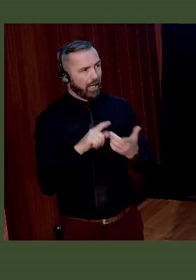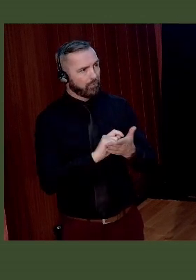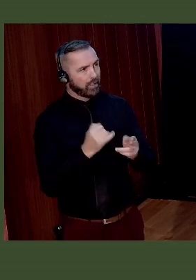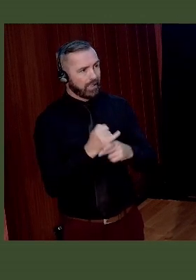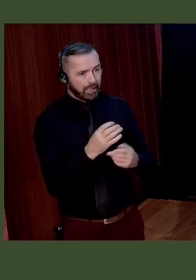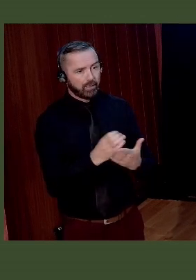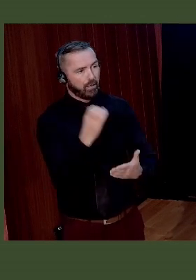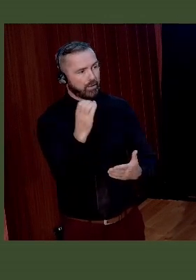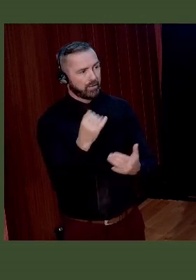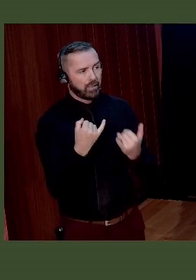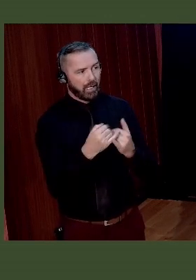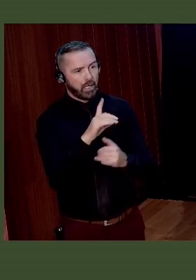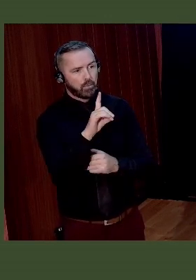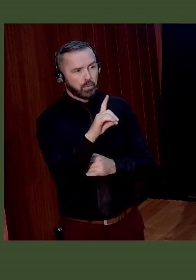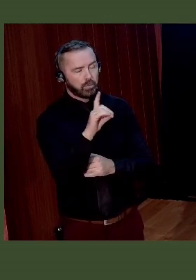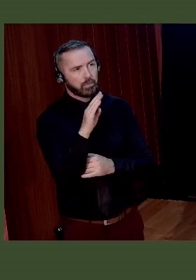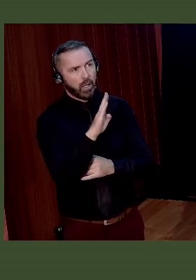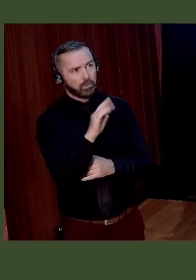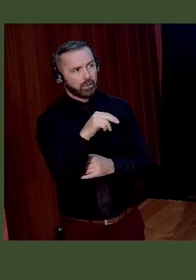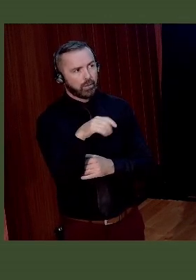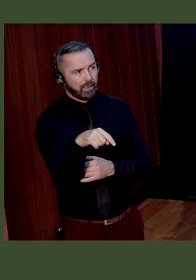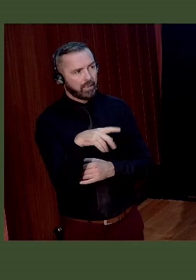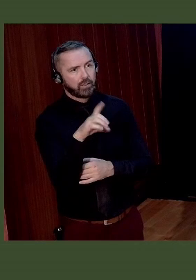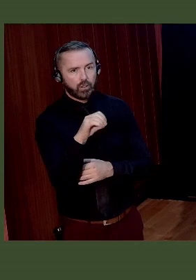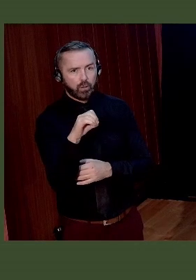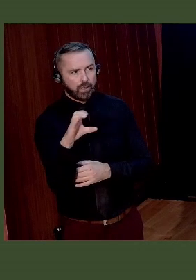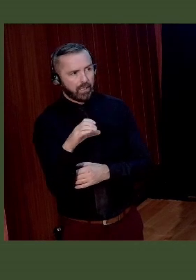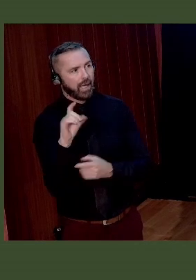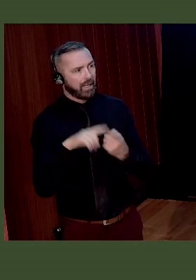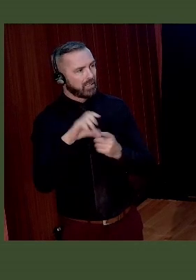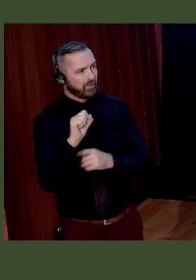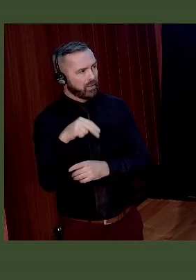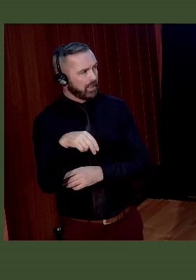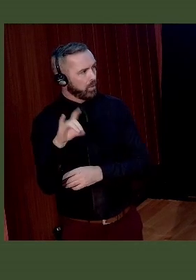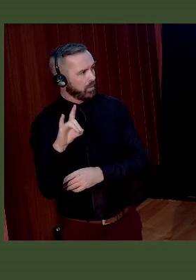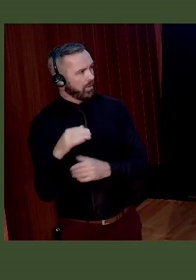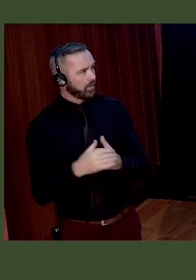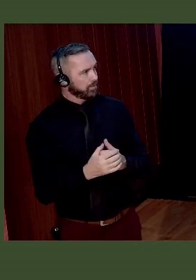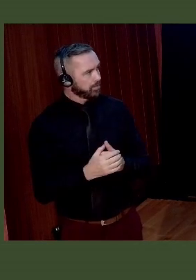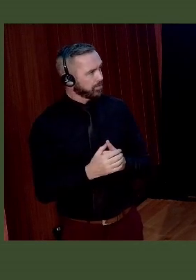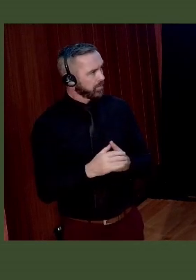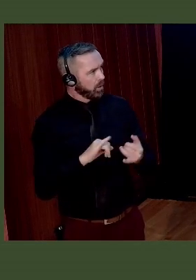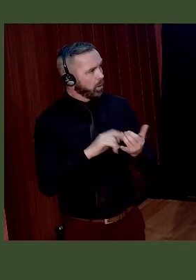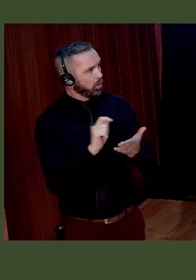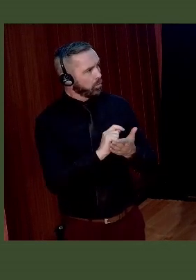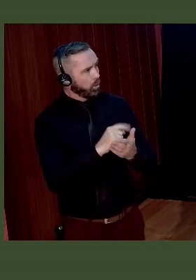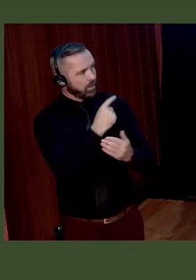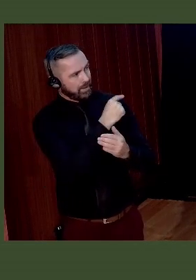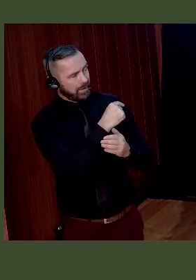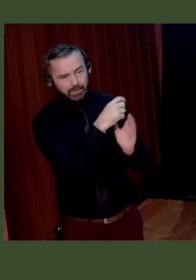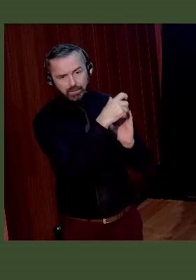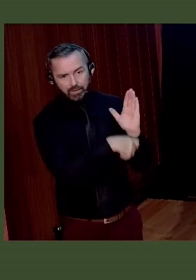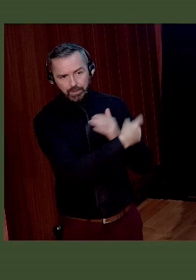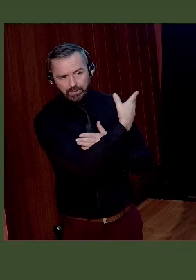colleges, such as Brown Donoghue, Donoghue Caolaghaid, and Siobhán Ní Chuala Mhainn. who wrote the following.